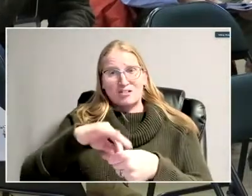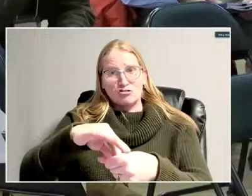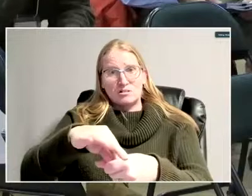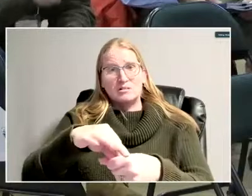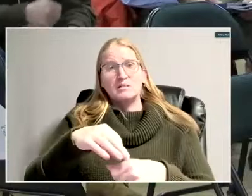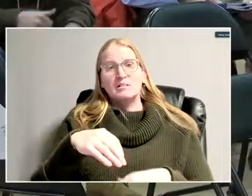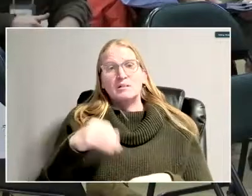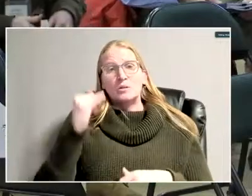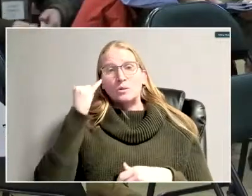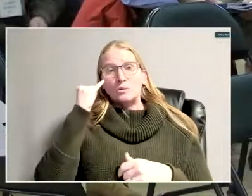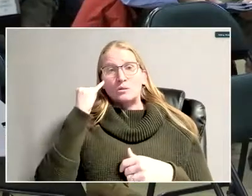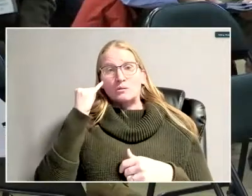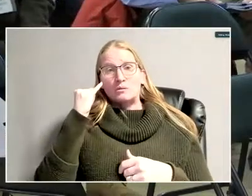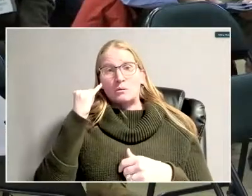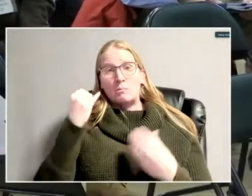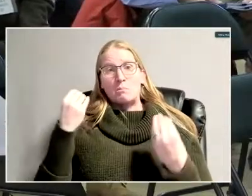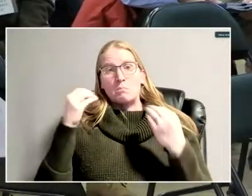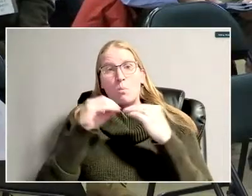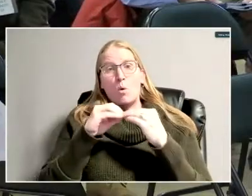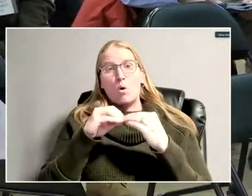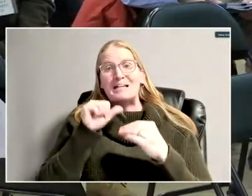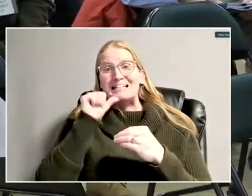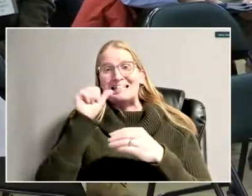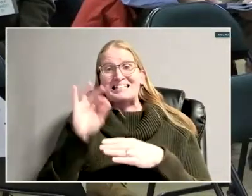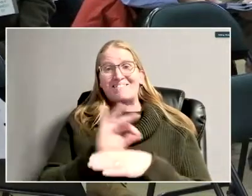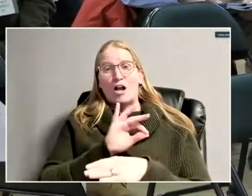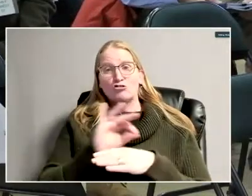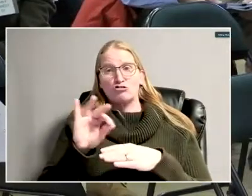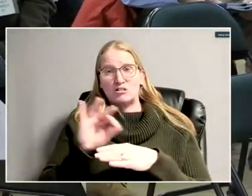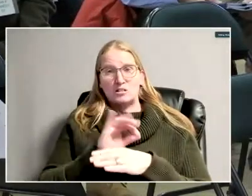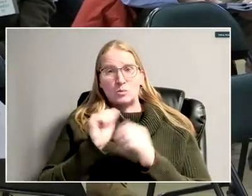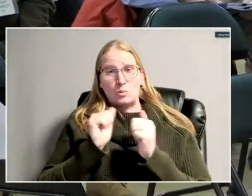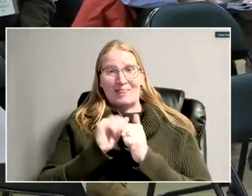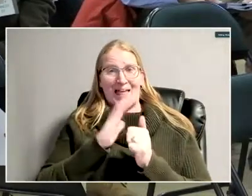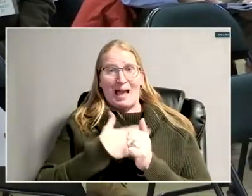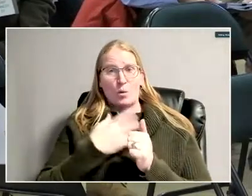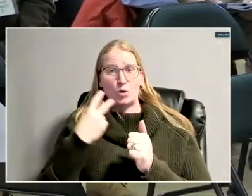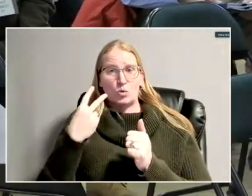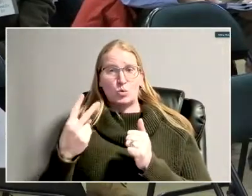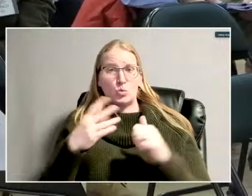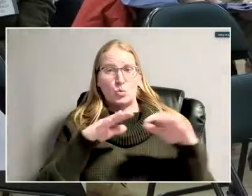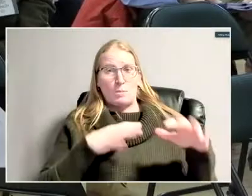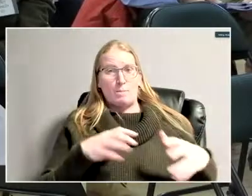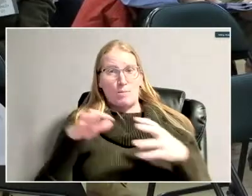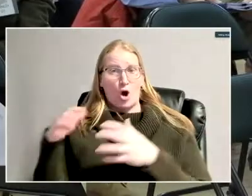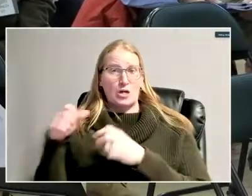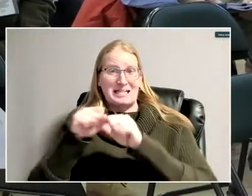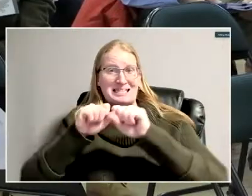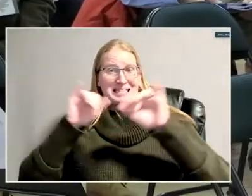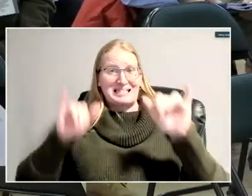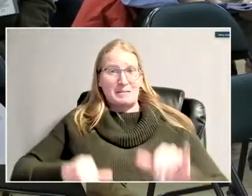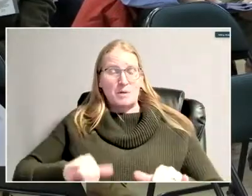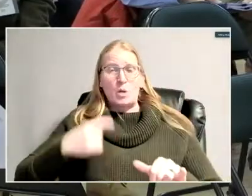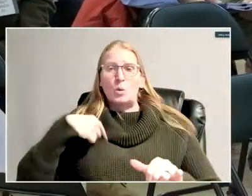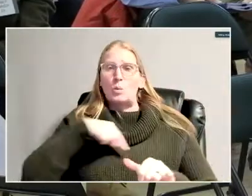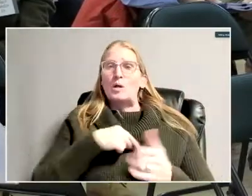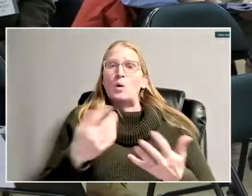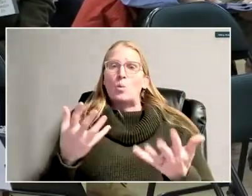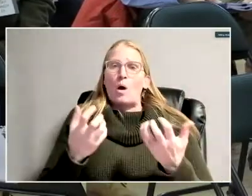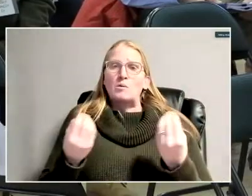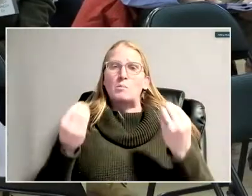overwhelmingly quote unquote two-party system we are overdue to find ways to expand the diversity of voices